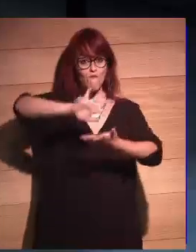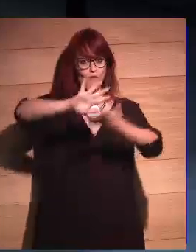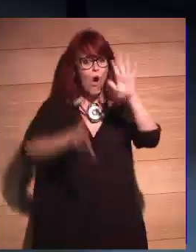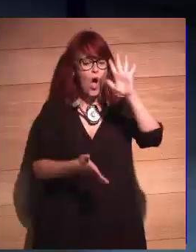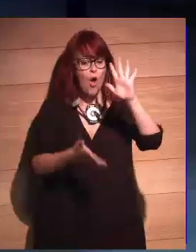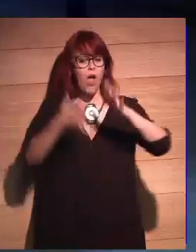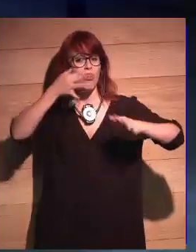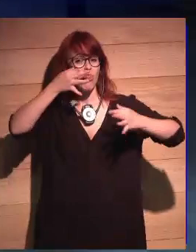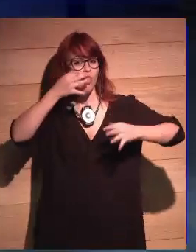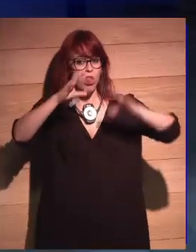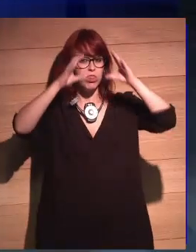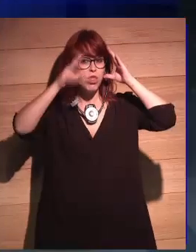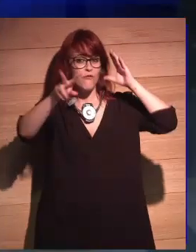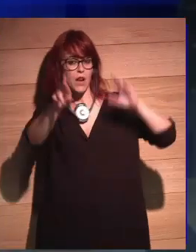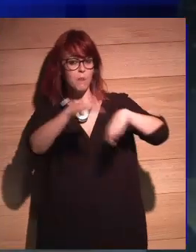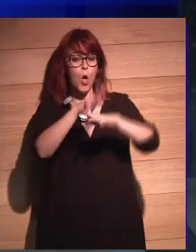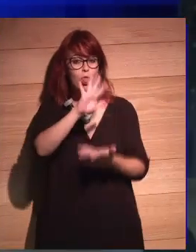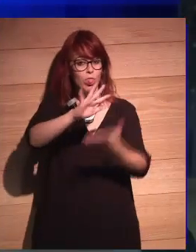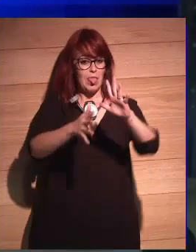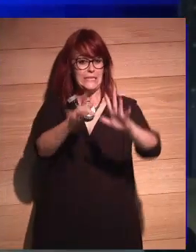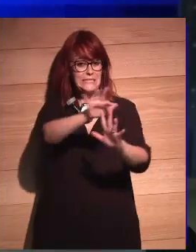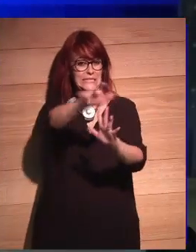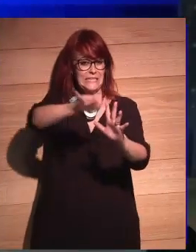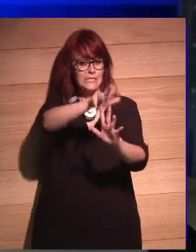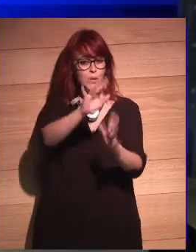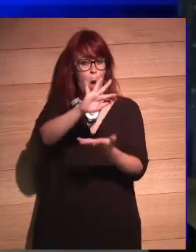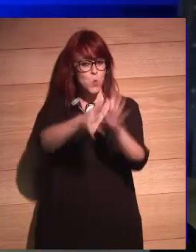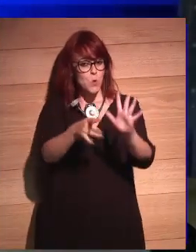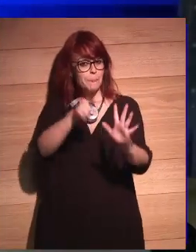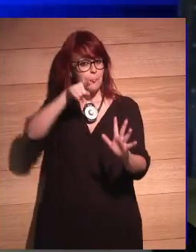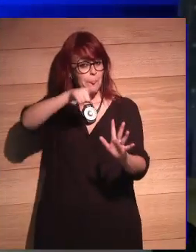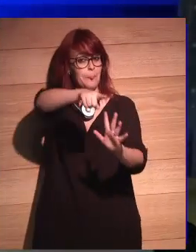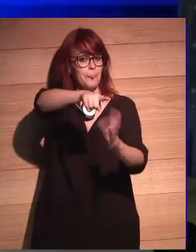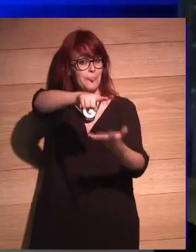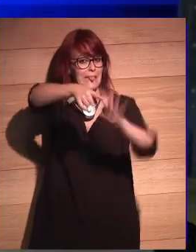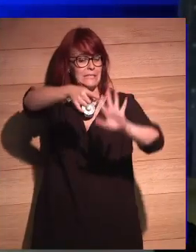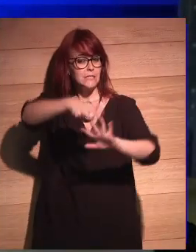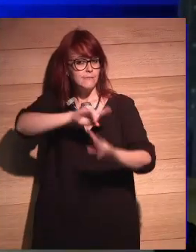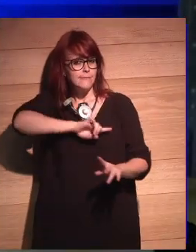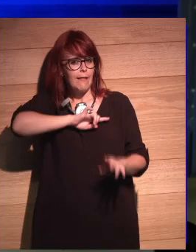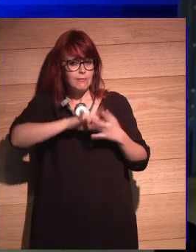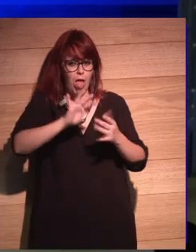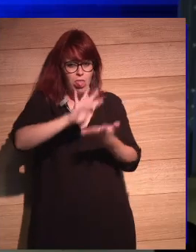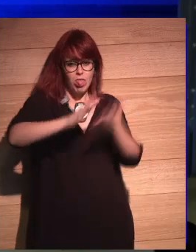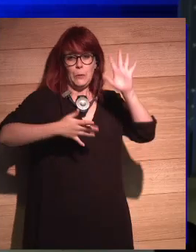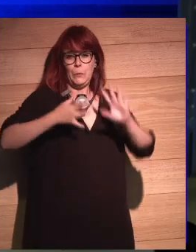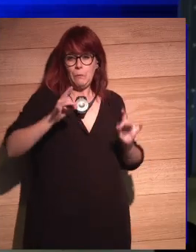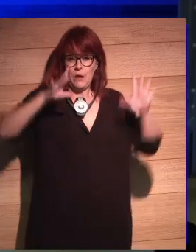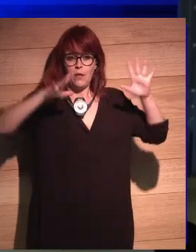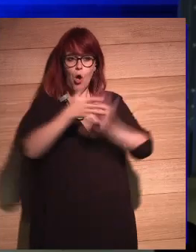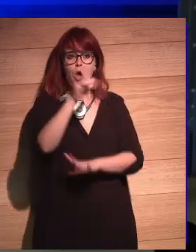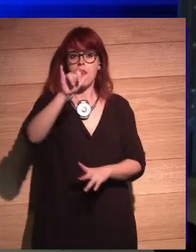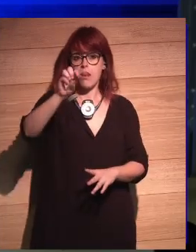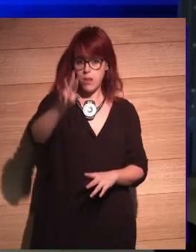fingers. And that's really powerful. And that's some of the stuff that we're exploring as well. So actually Leap Motion have just teamed up